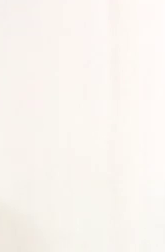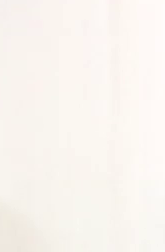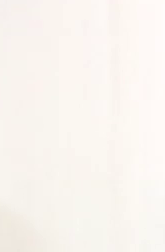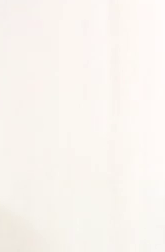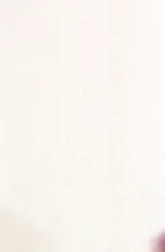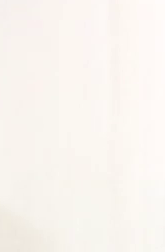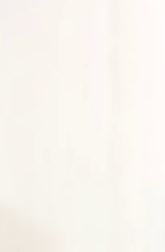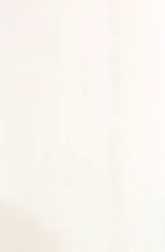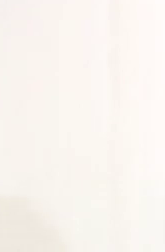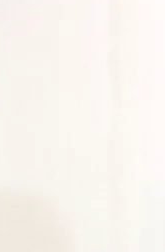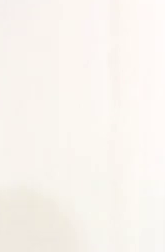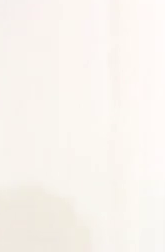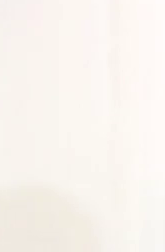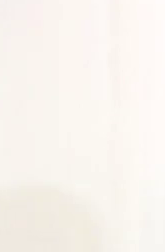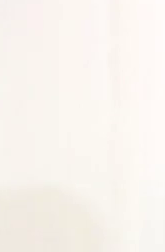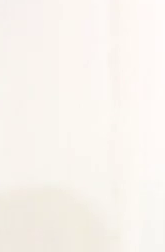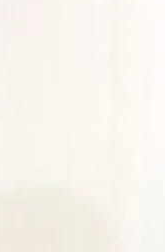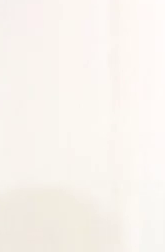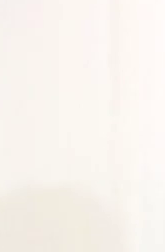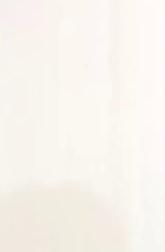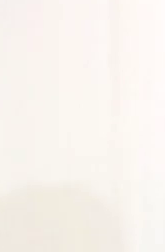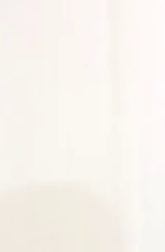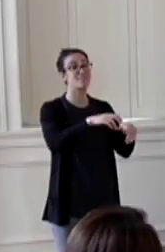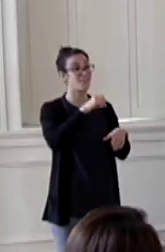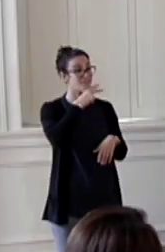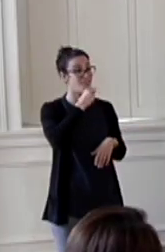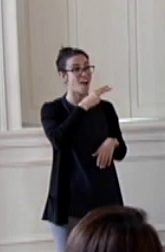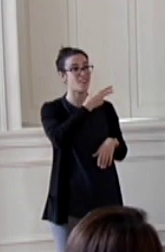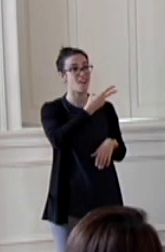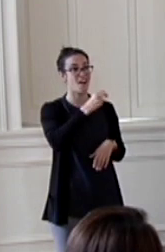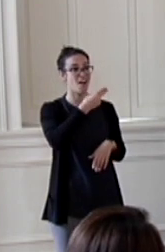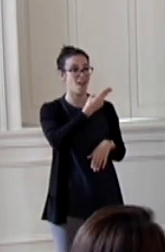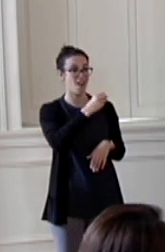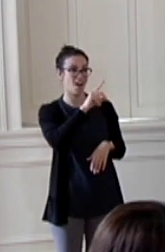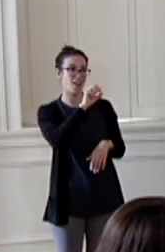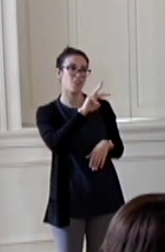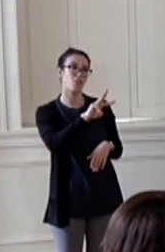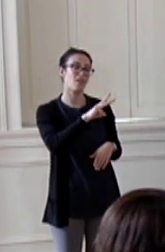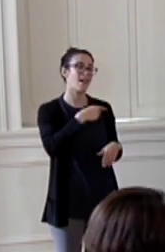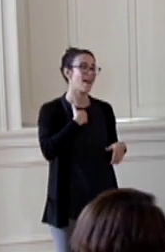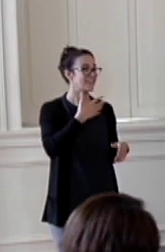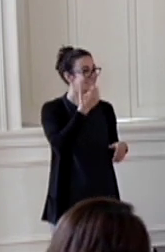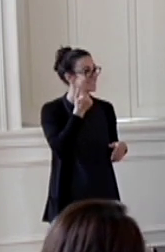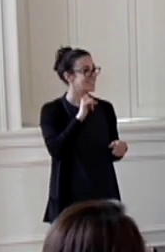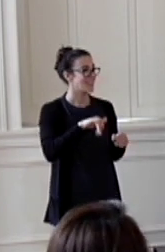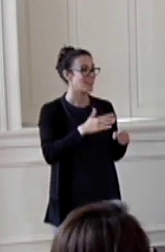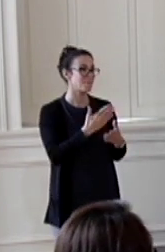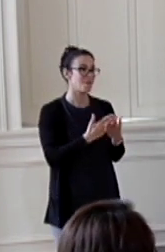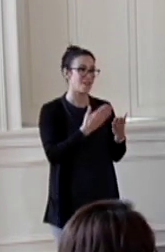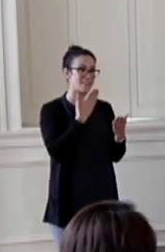Frogs. Frog Hollow. There you go. Forgot that part. Thanks for asking.